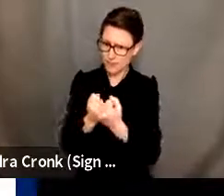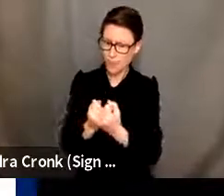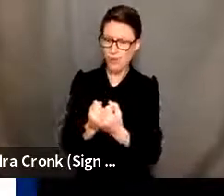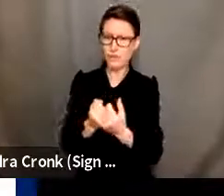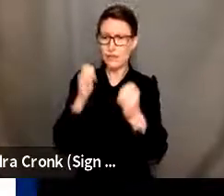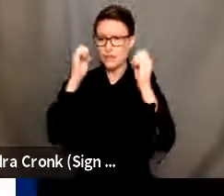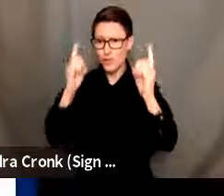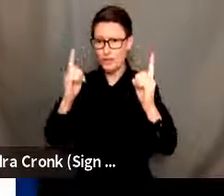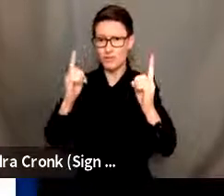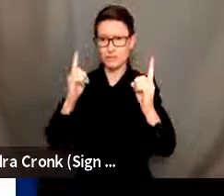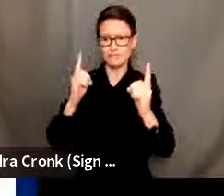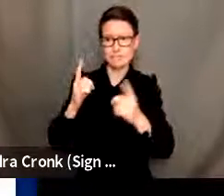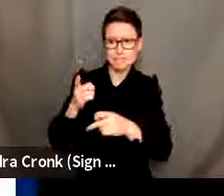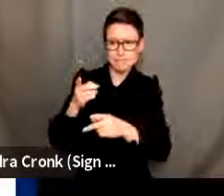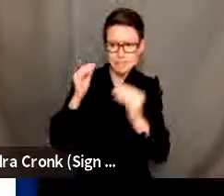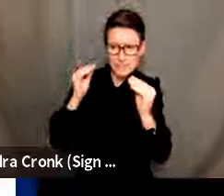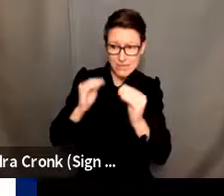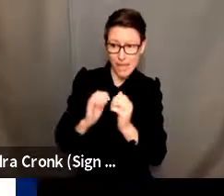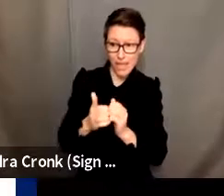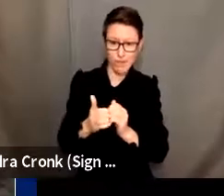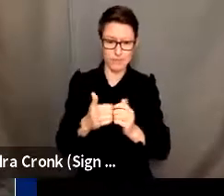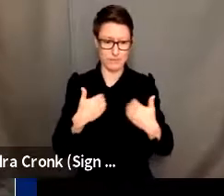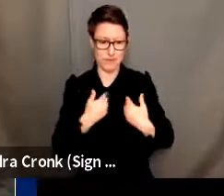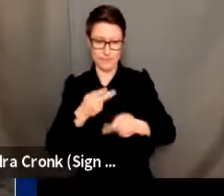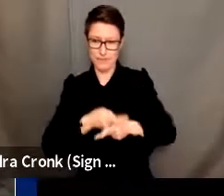education about the care of animals.